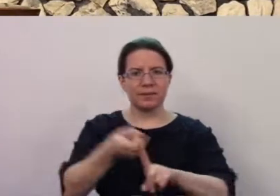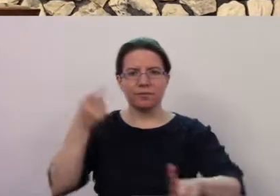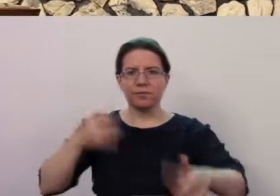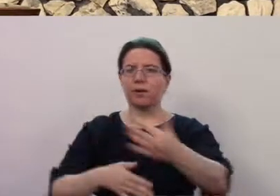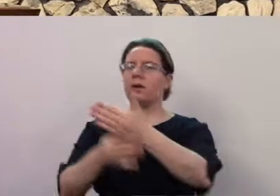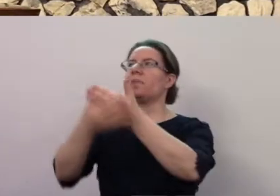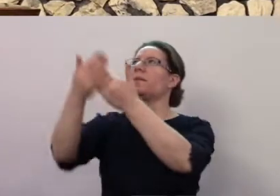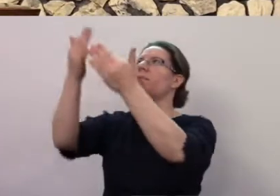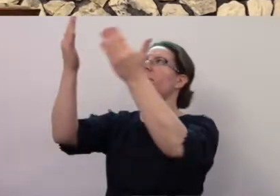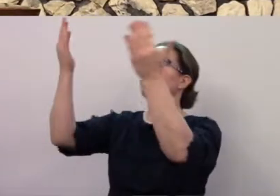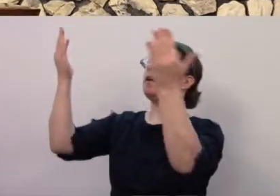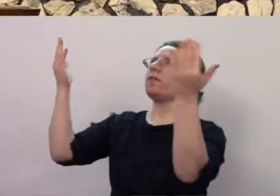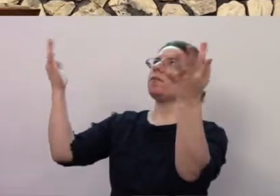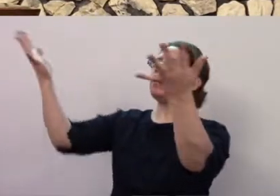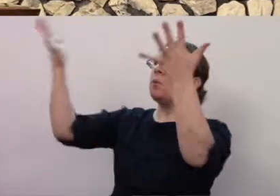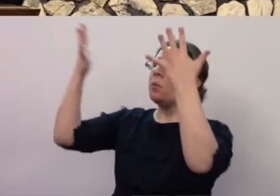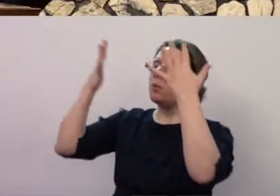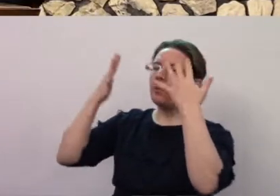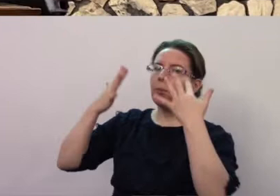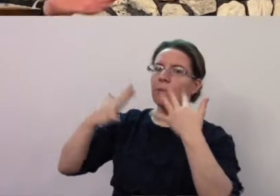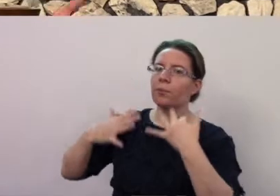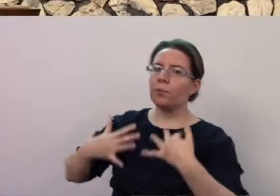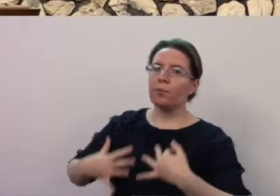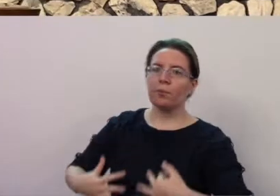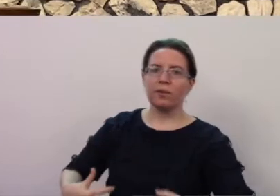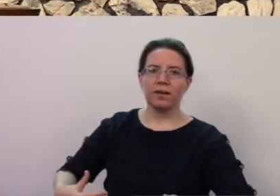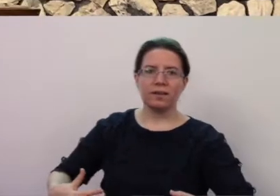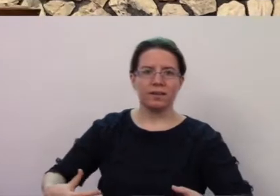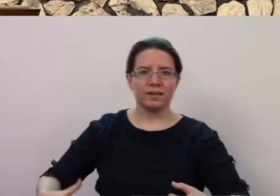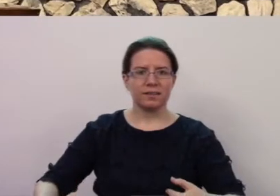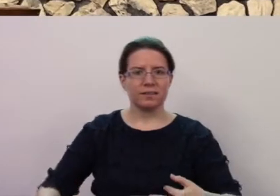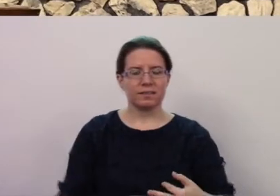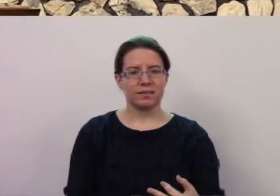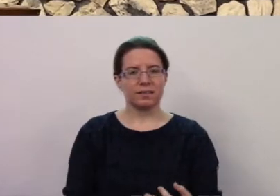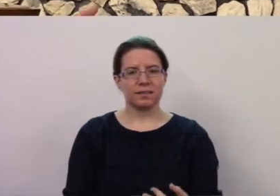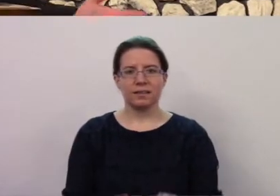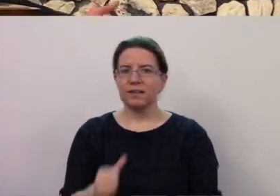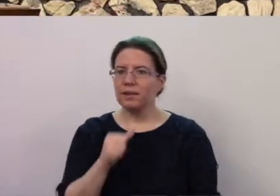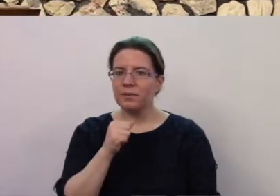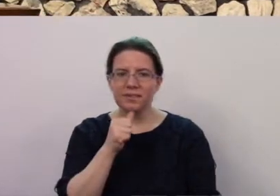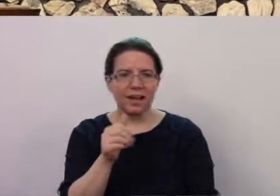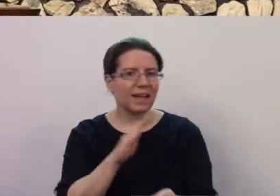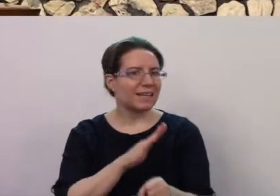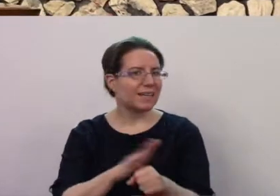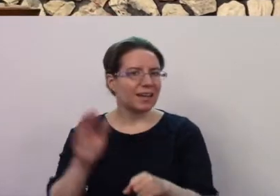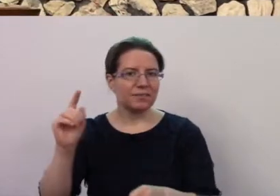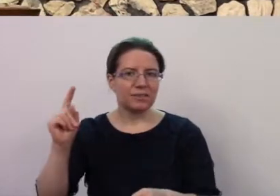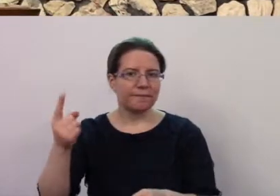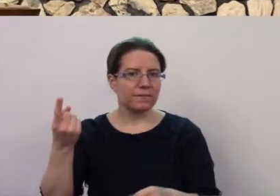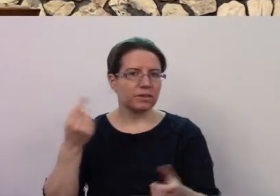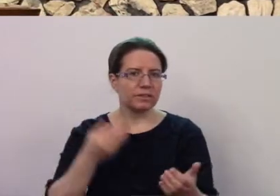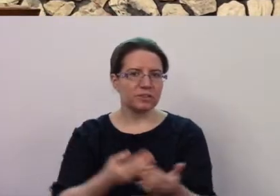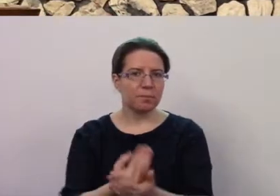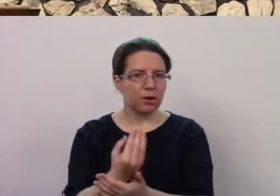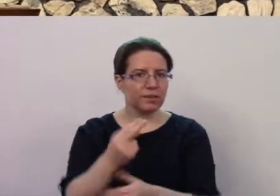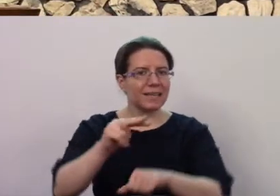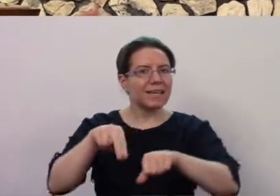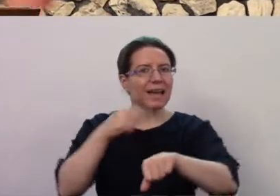For something from above, yes, to be born from above. Yes. Because their first birth wasn't